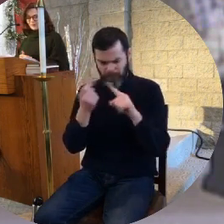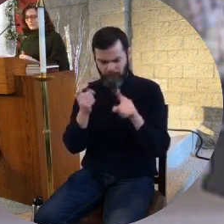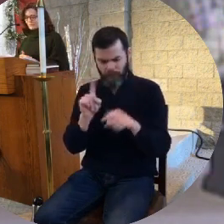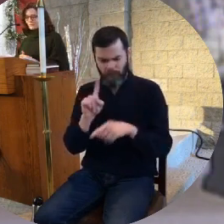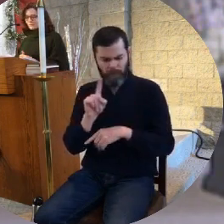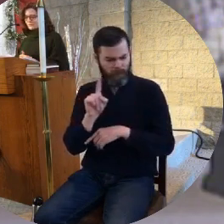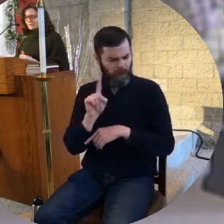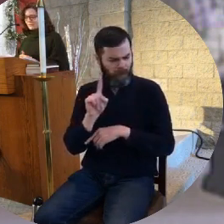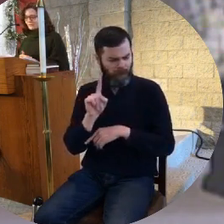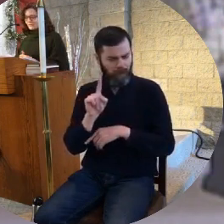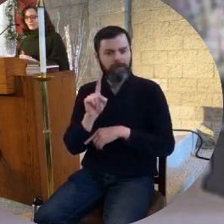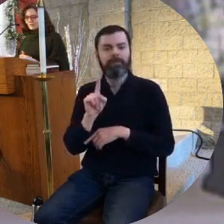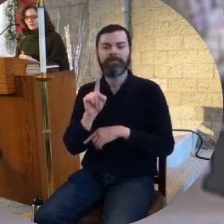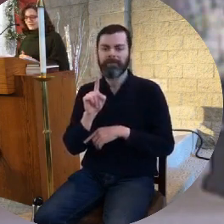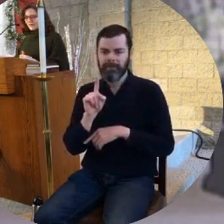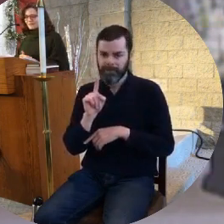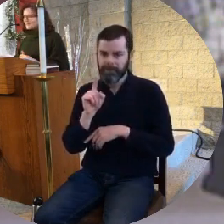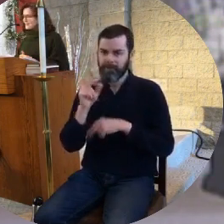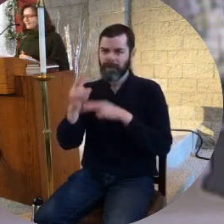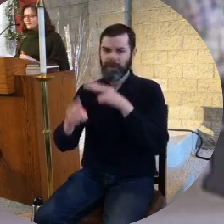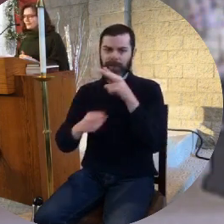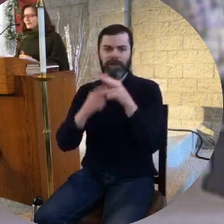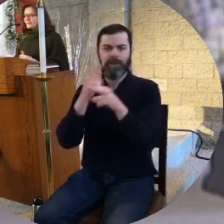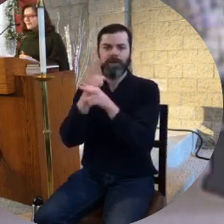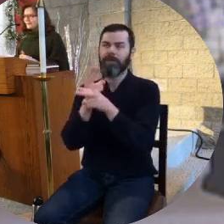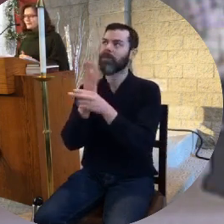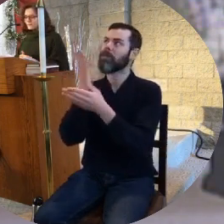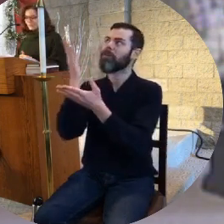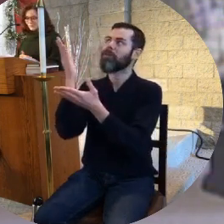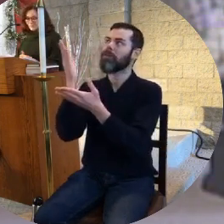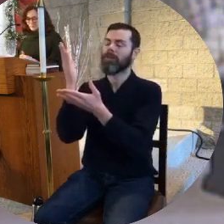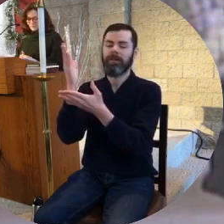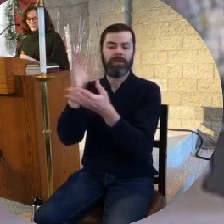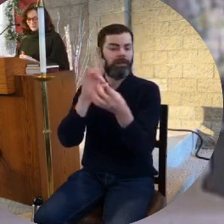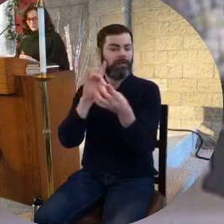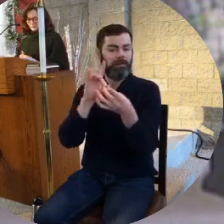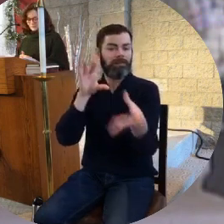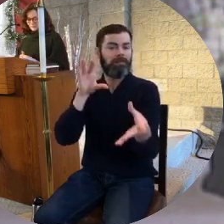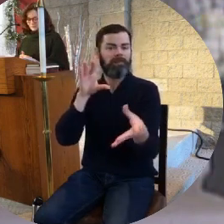the universe has never left you.